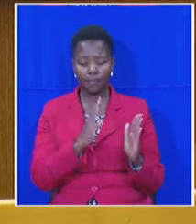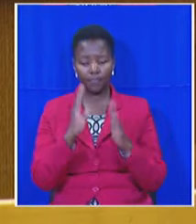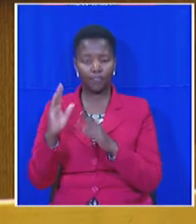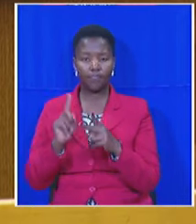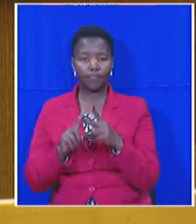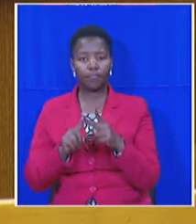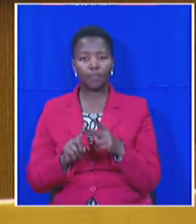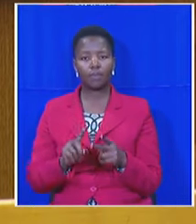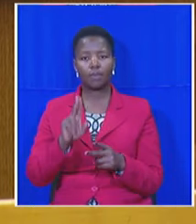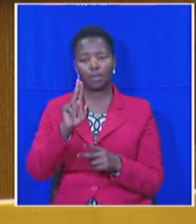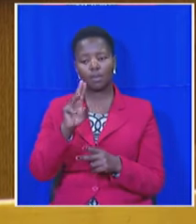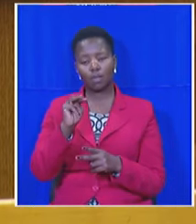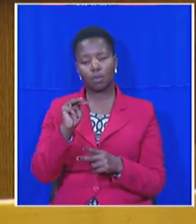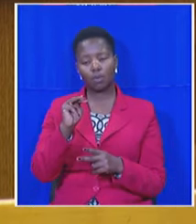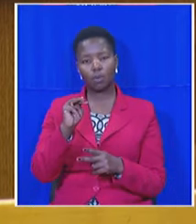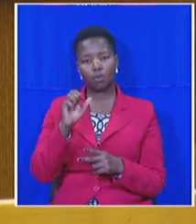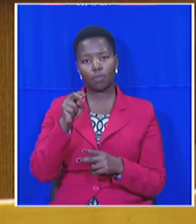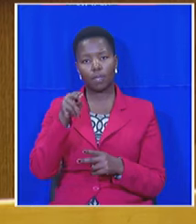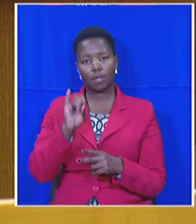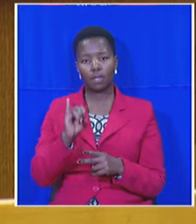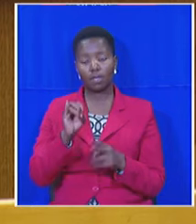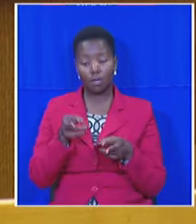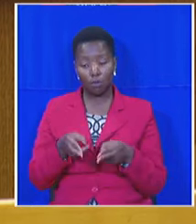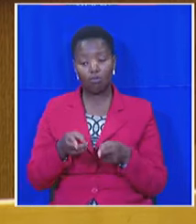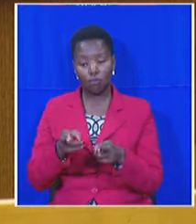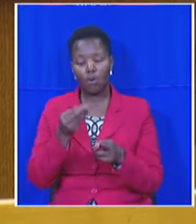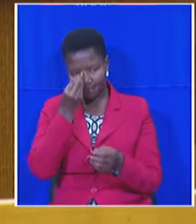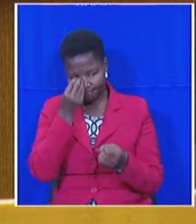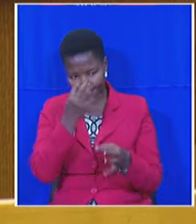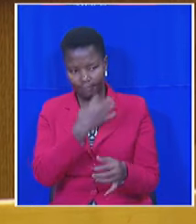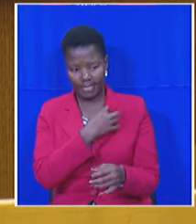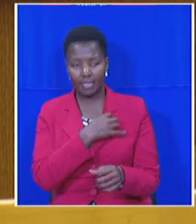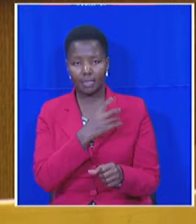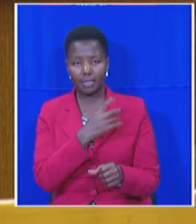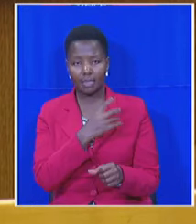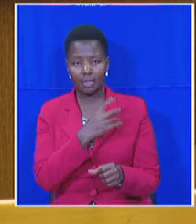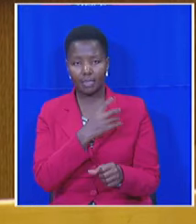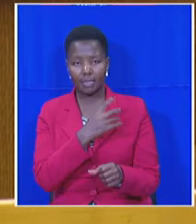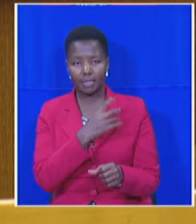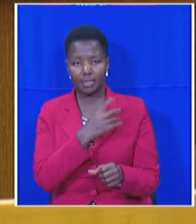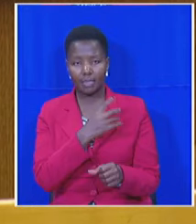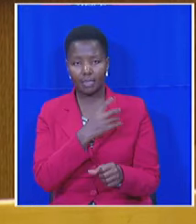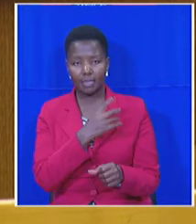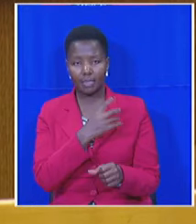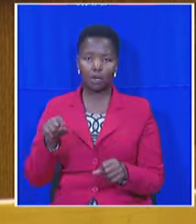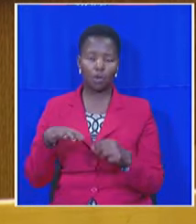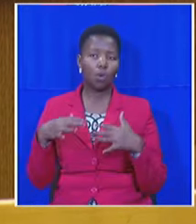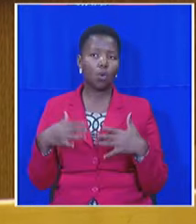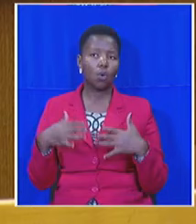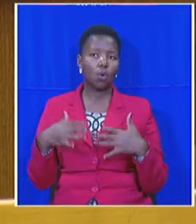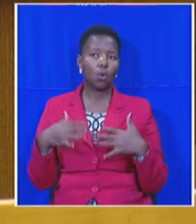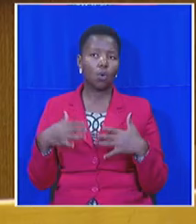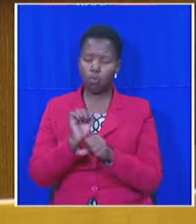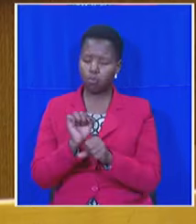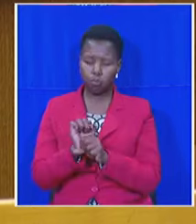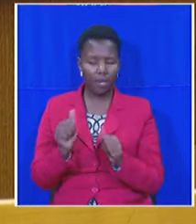I once again want to say and reiterate, Minister, the staff are very accommodating at the Amgeni Road branch.